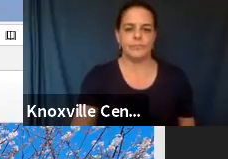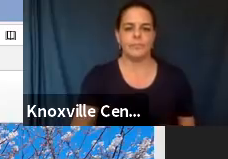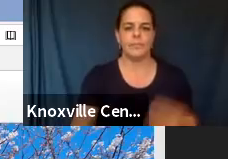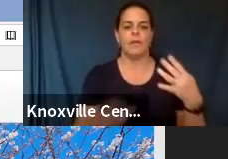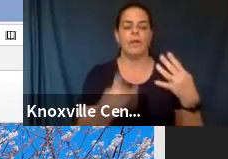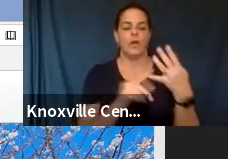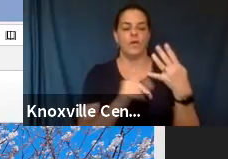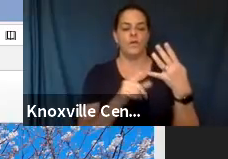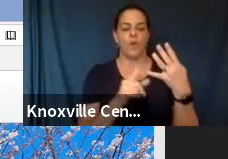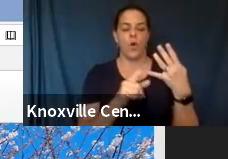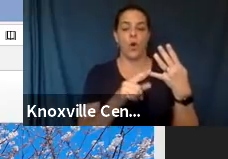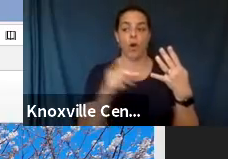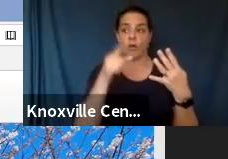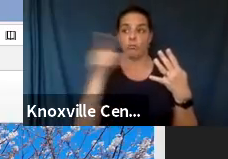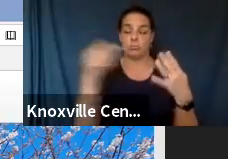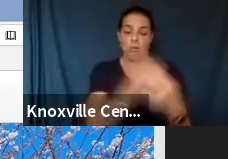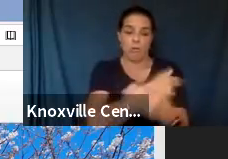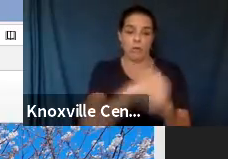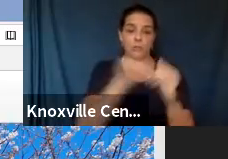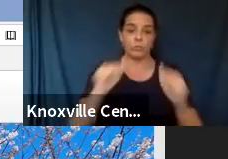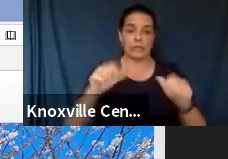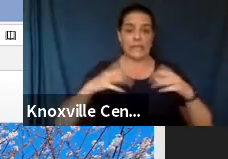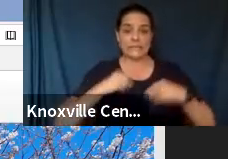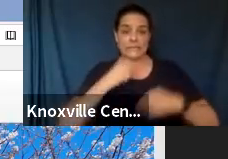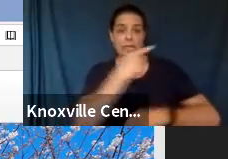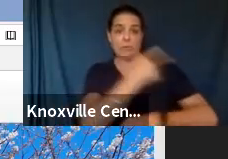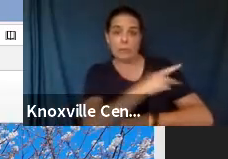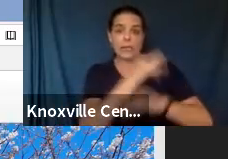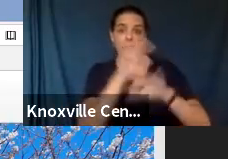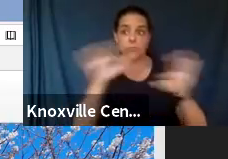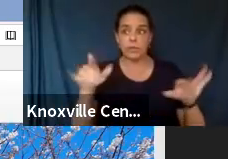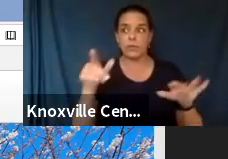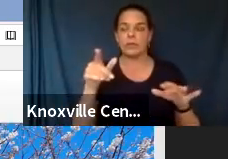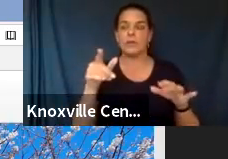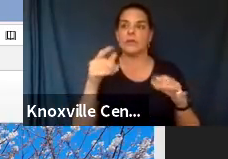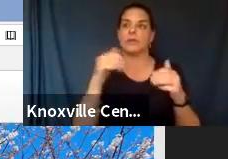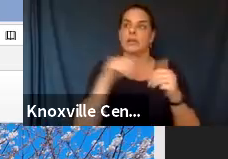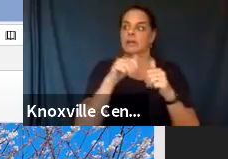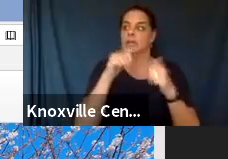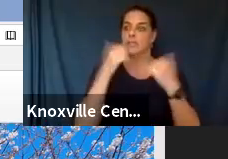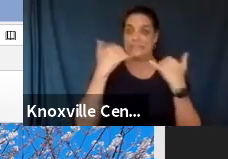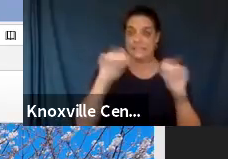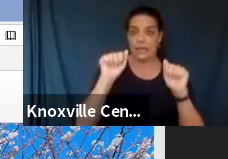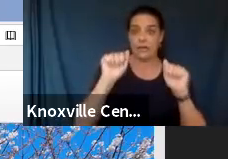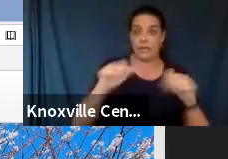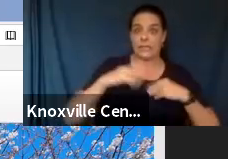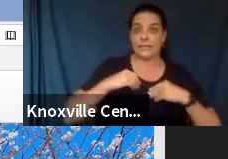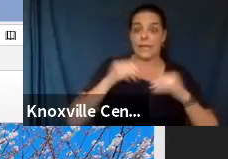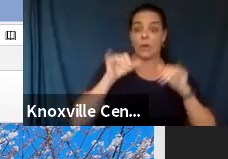system capabilities, remaining within current or forecasted surge capacity.